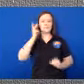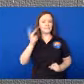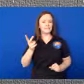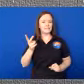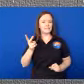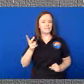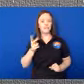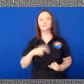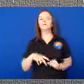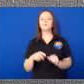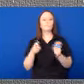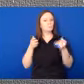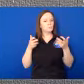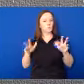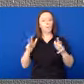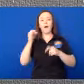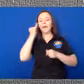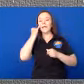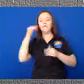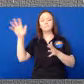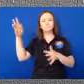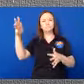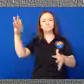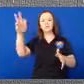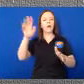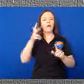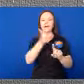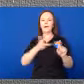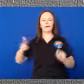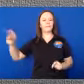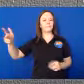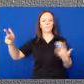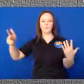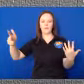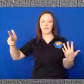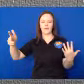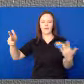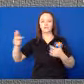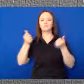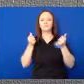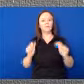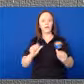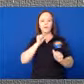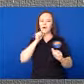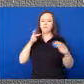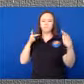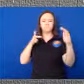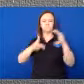to drive into one. You want to, you know, pull aside, stay alive. Do what you can to not drive into a dust storm.